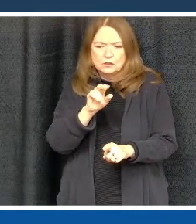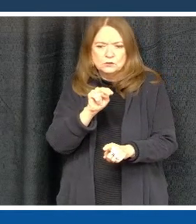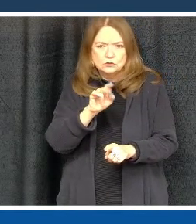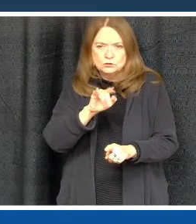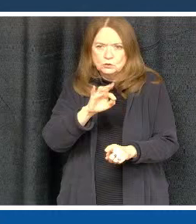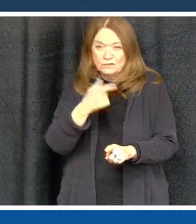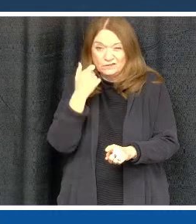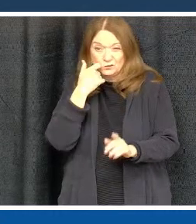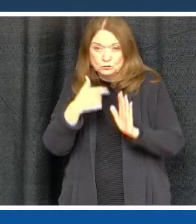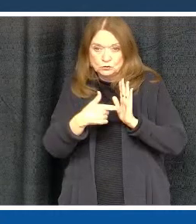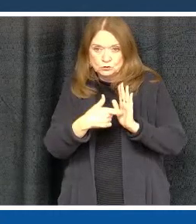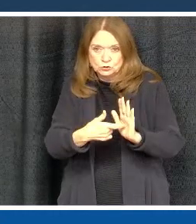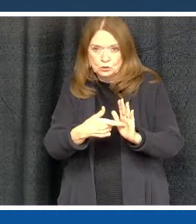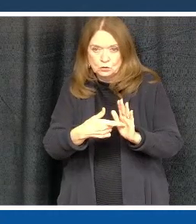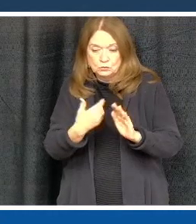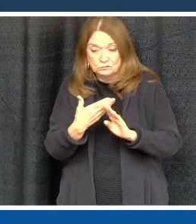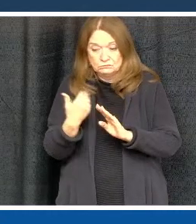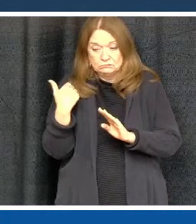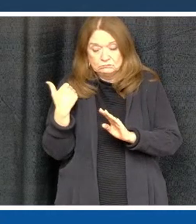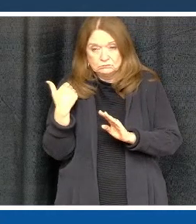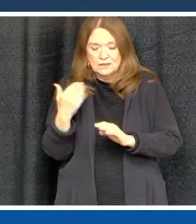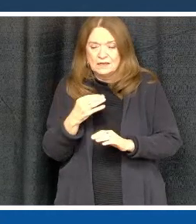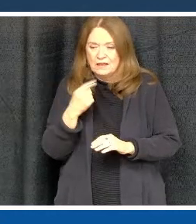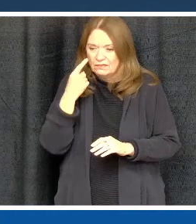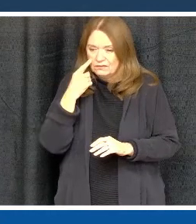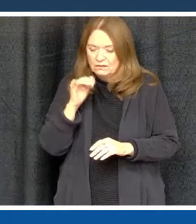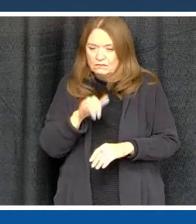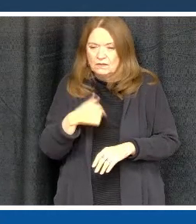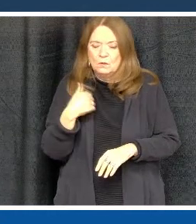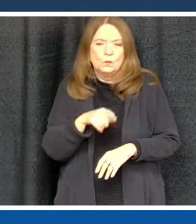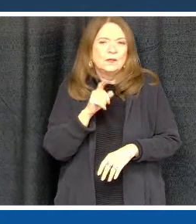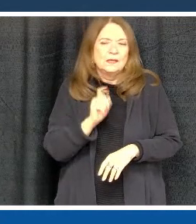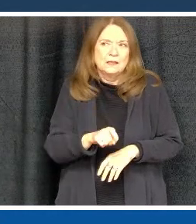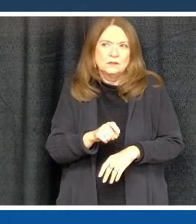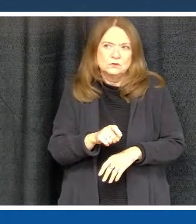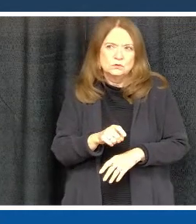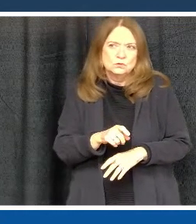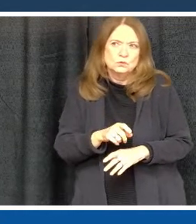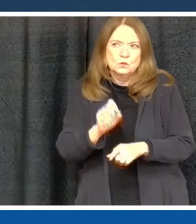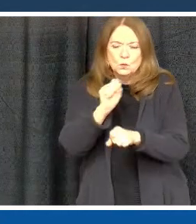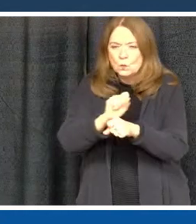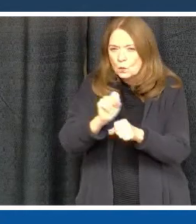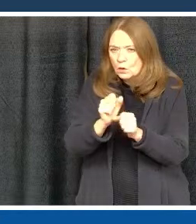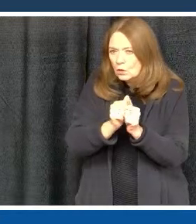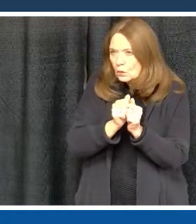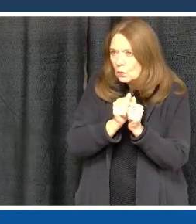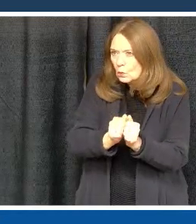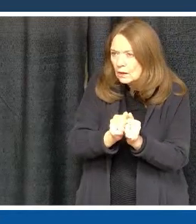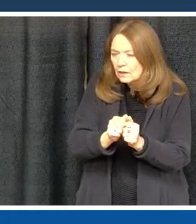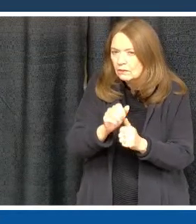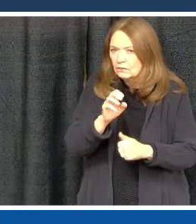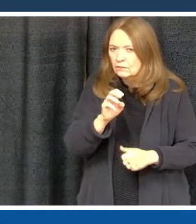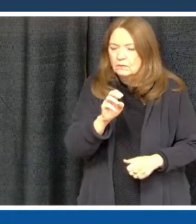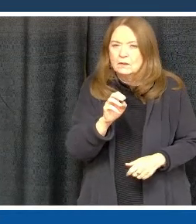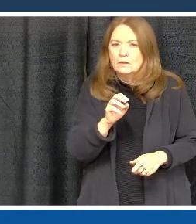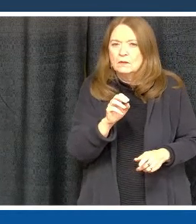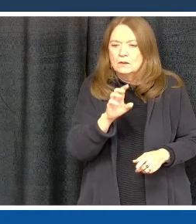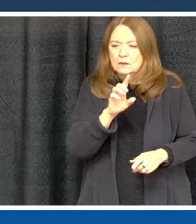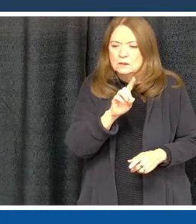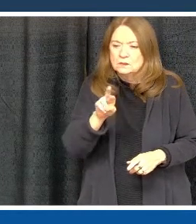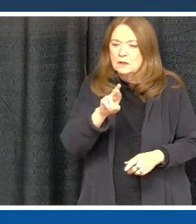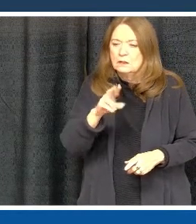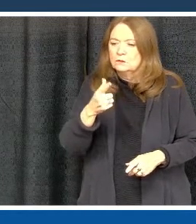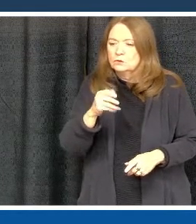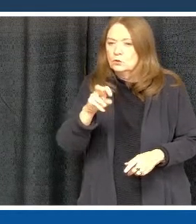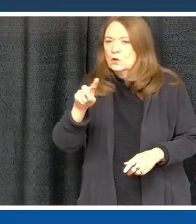you just showed earlier. And I think that we need to work with, Ms. Gold, Dr. Gold, to